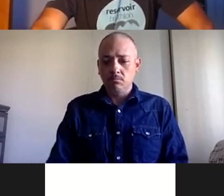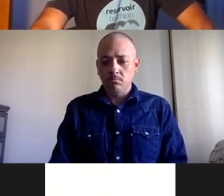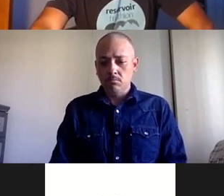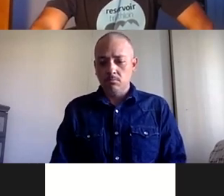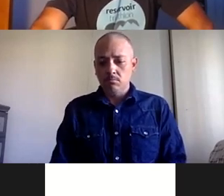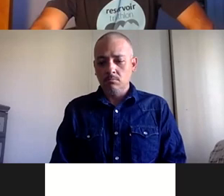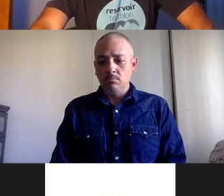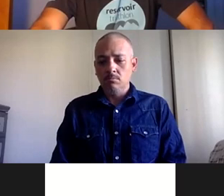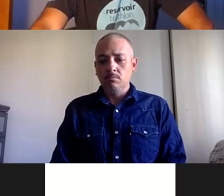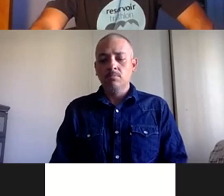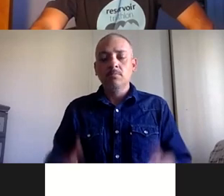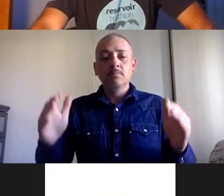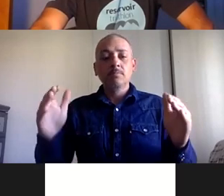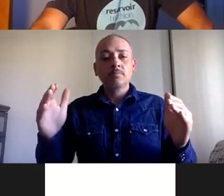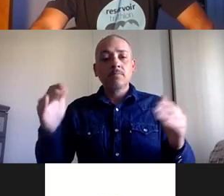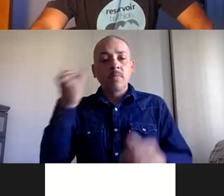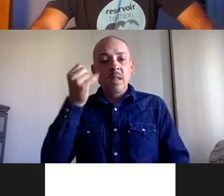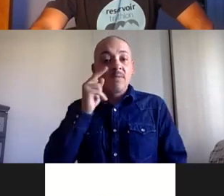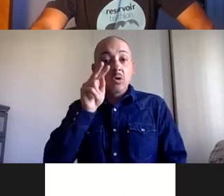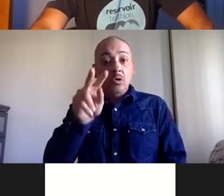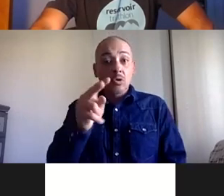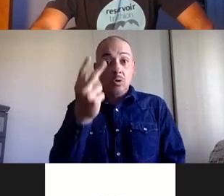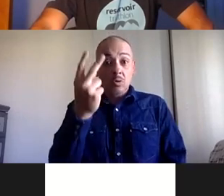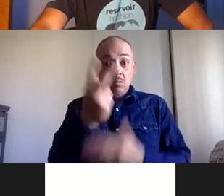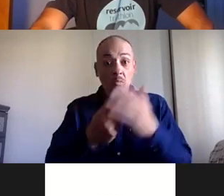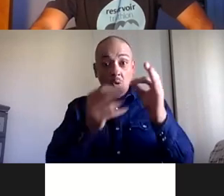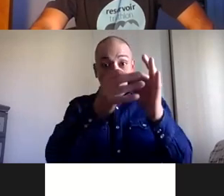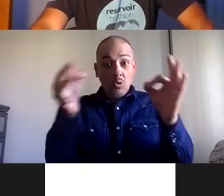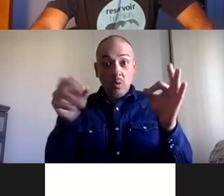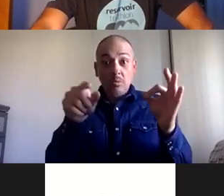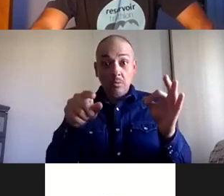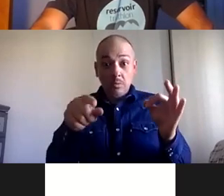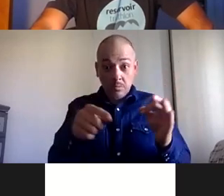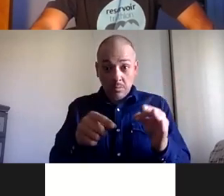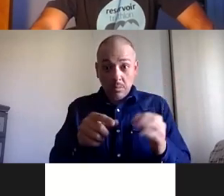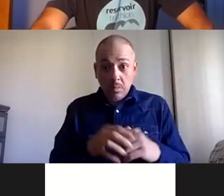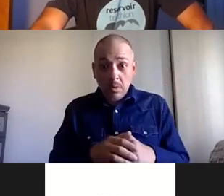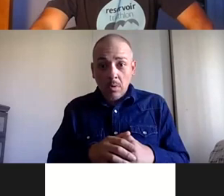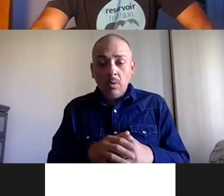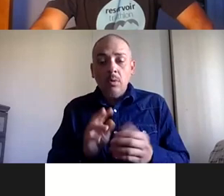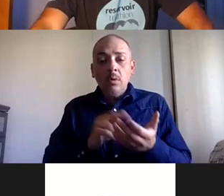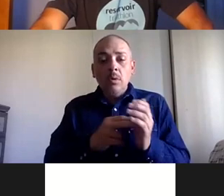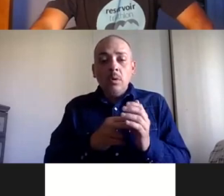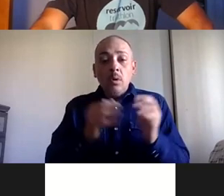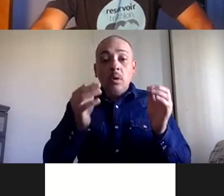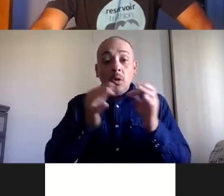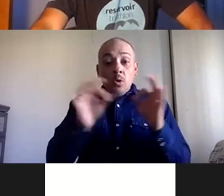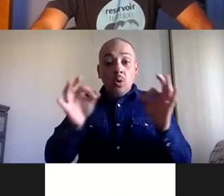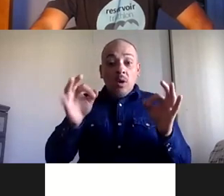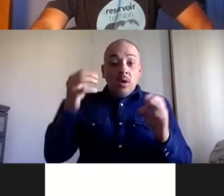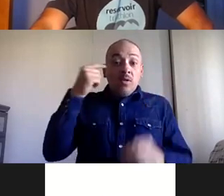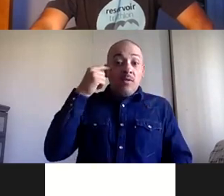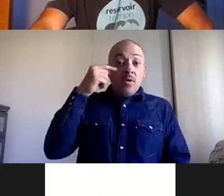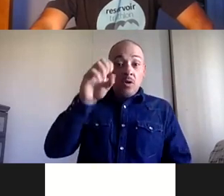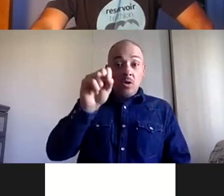If you look at these two equations here, you'll notice that the equations for SARSA and Q-learning